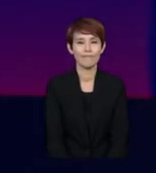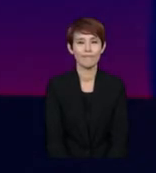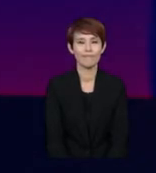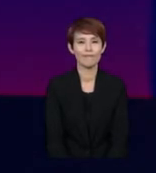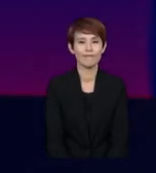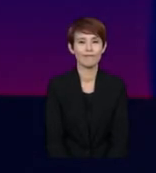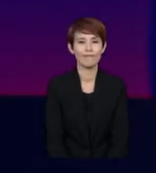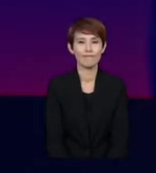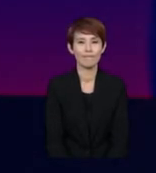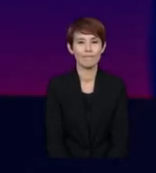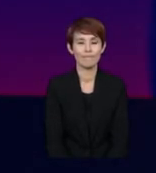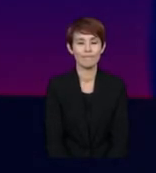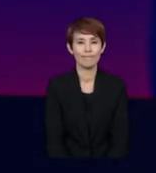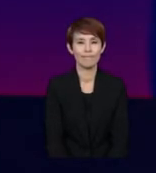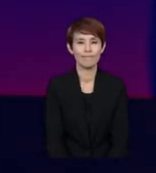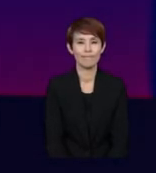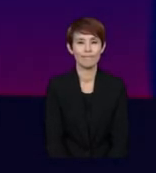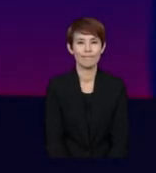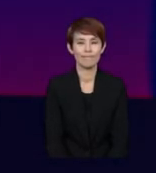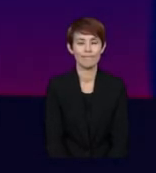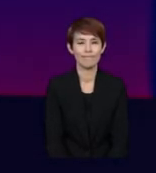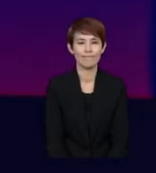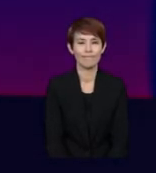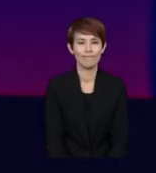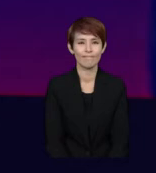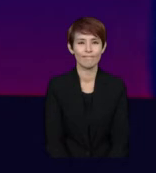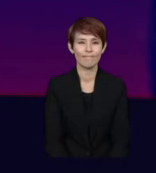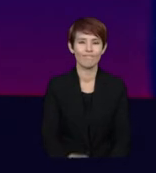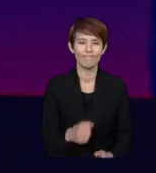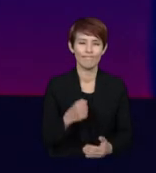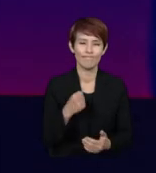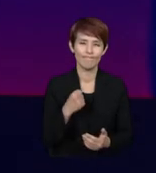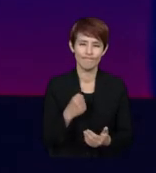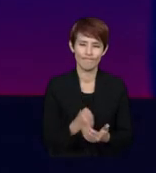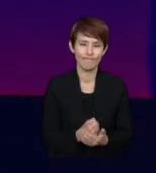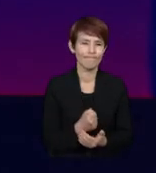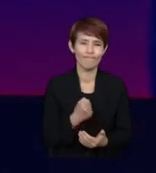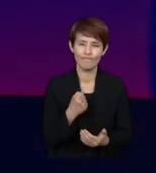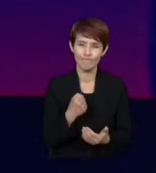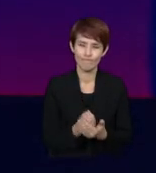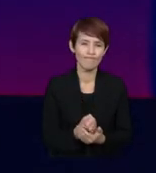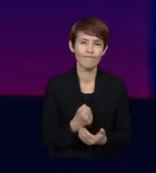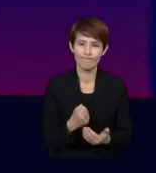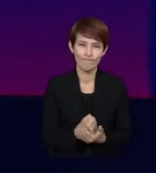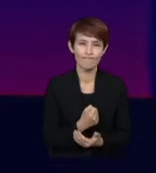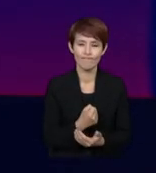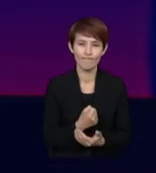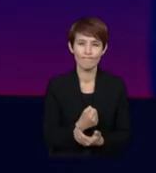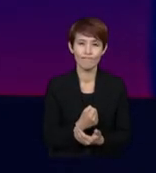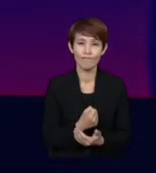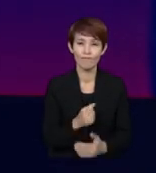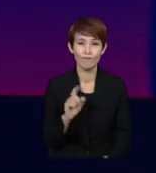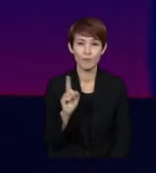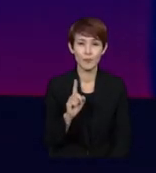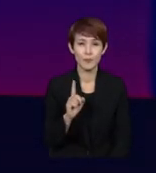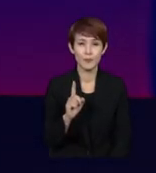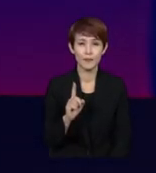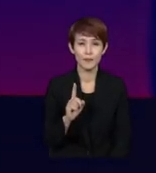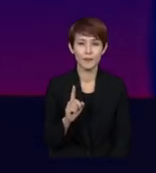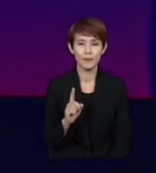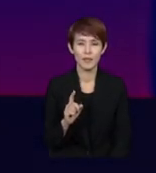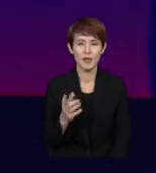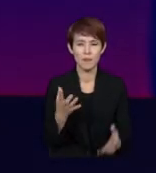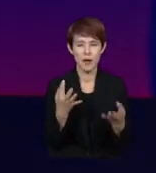I think one of the unfortunate tendencies, and I have the impression this is true across many countries, and I'll be grateful if